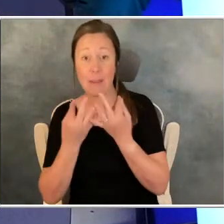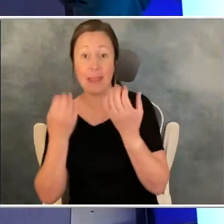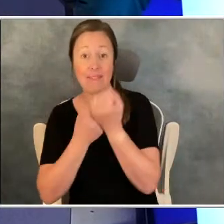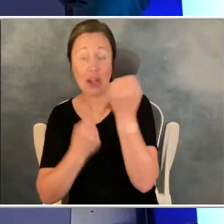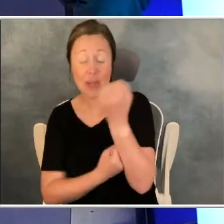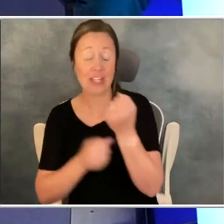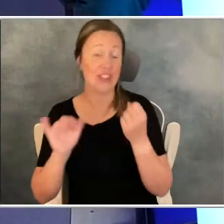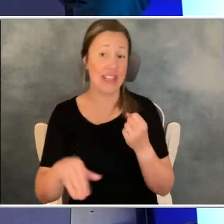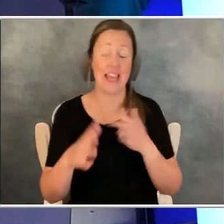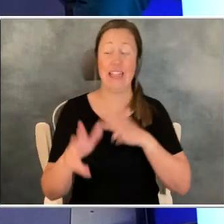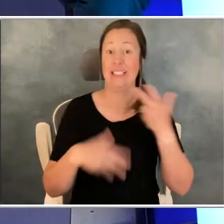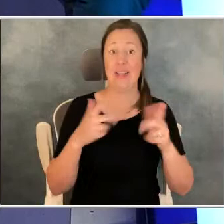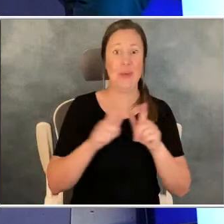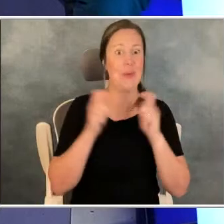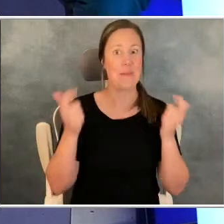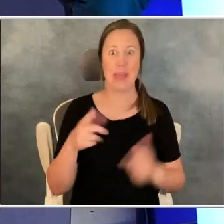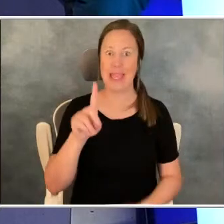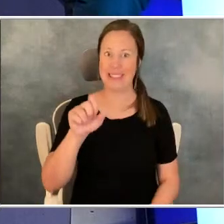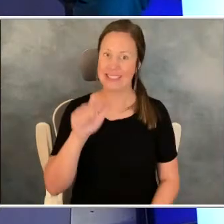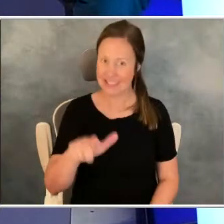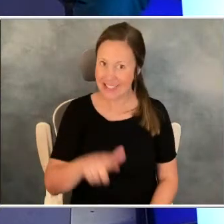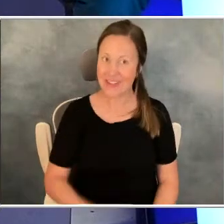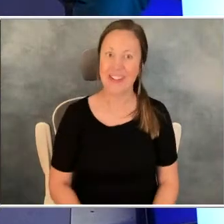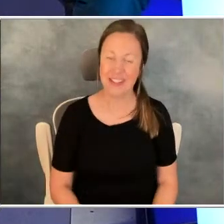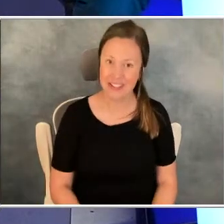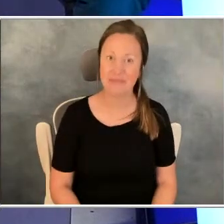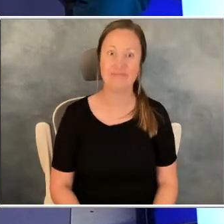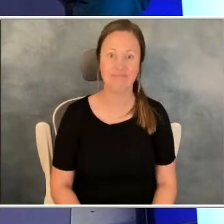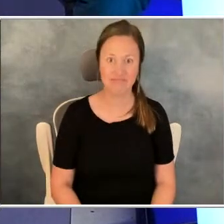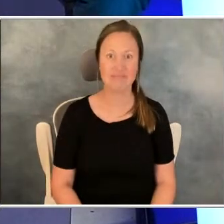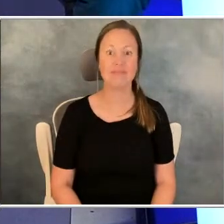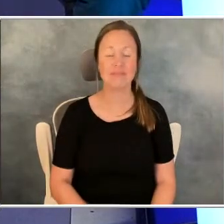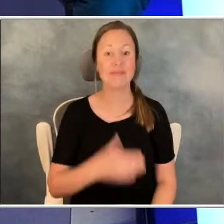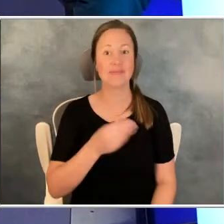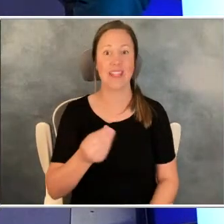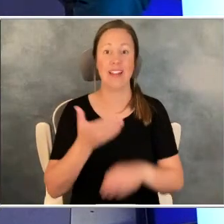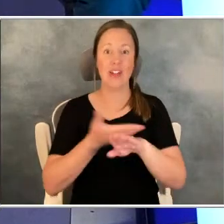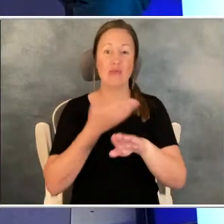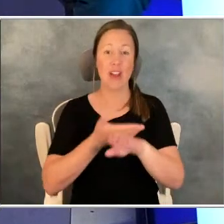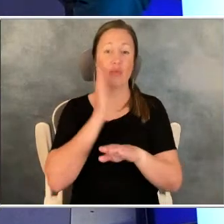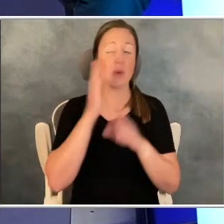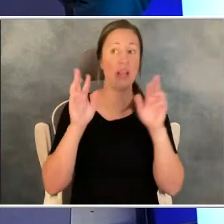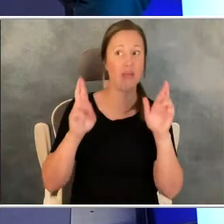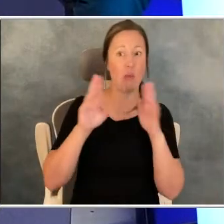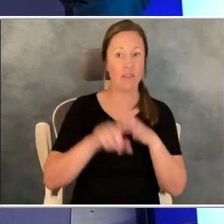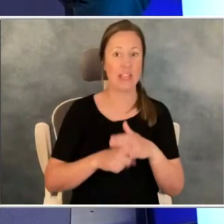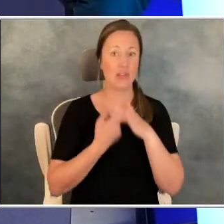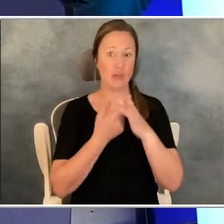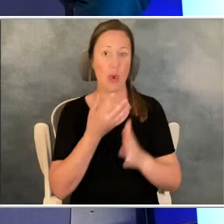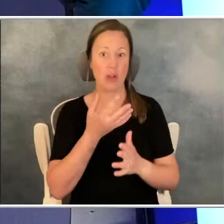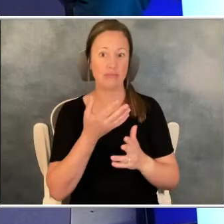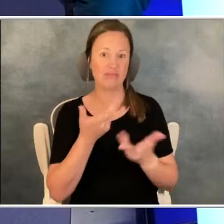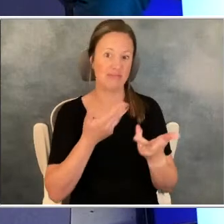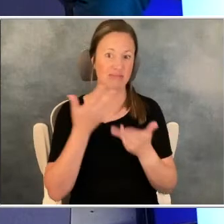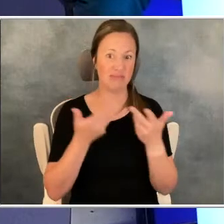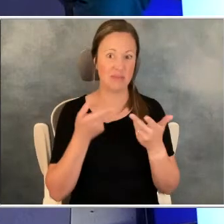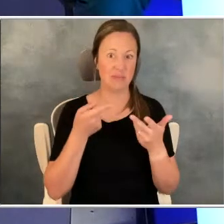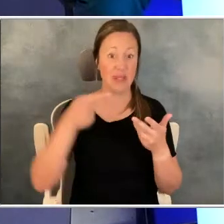ever received by the University of Kansas, and construction is going to hopefully start with a groundbreaking this coming